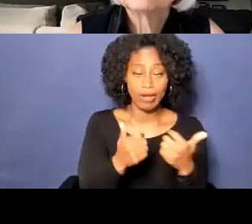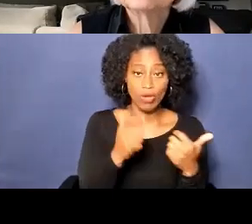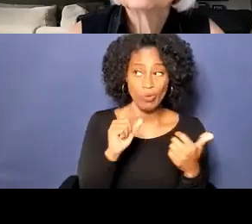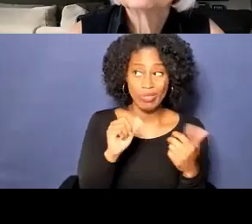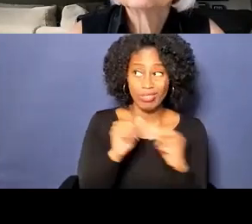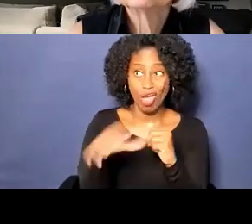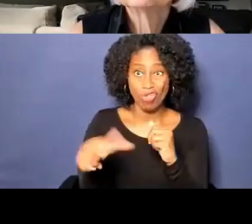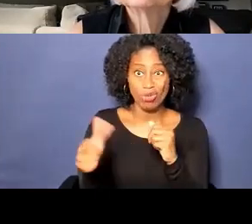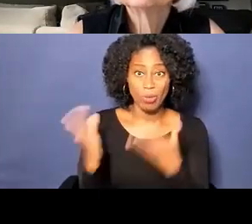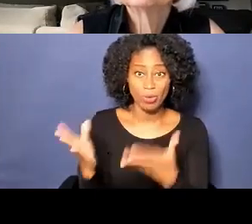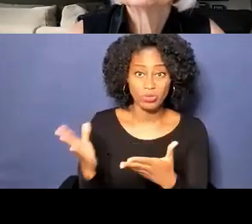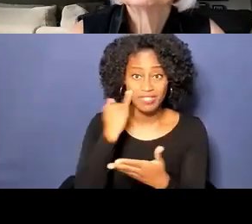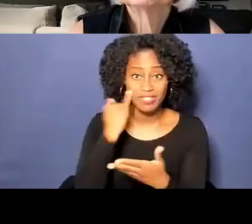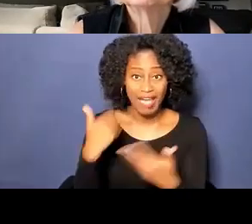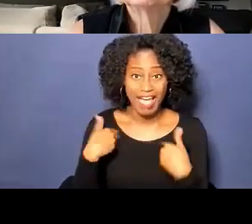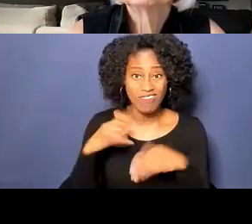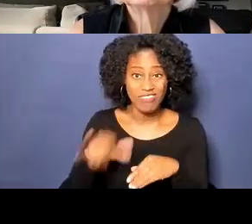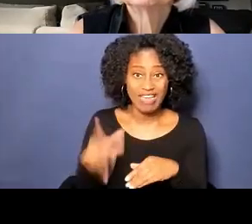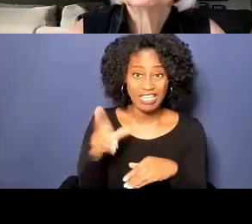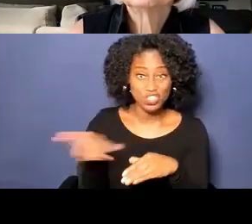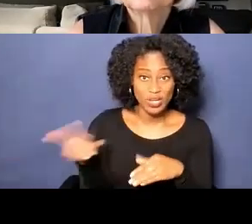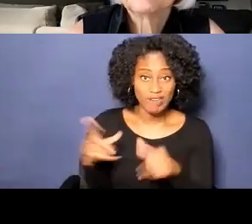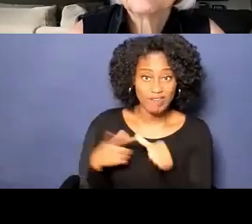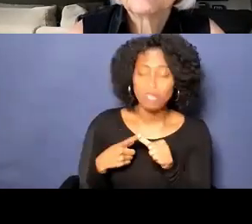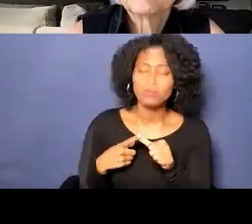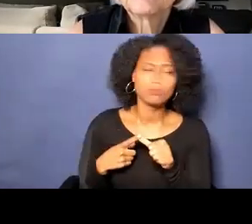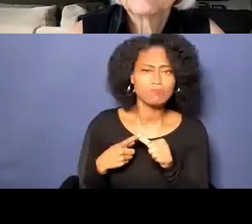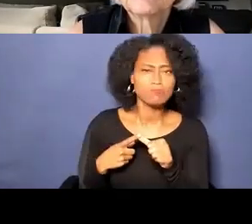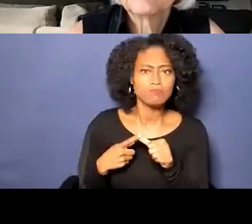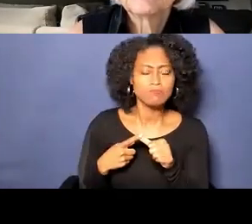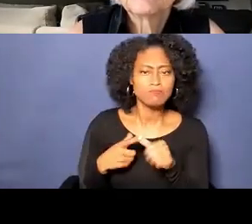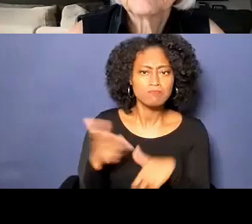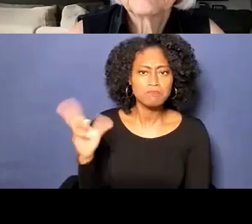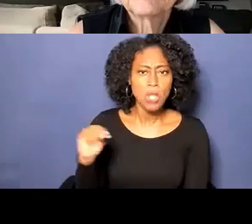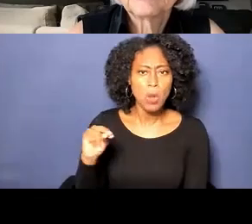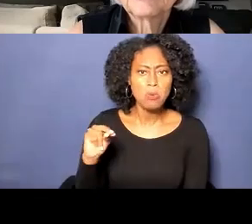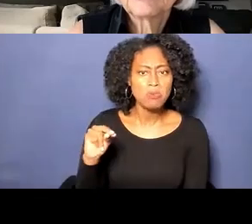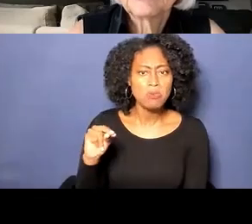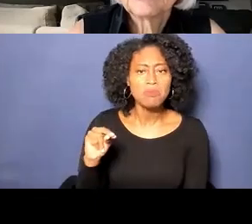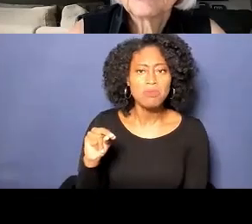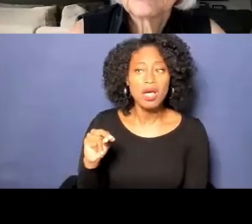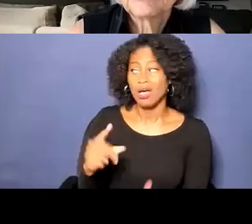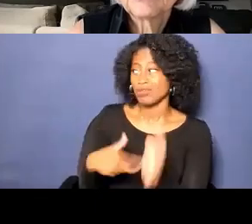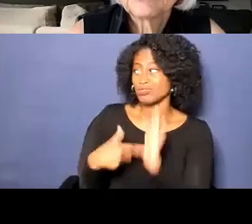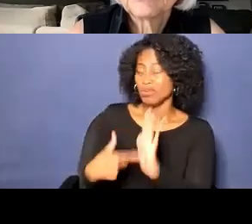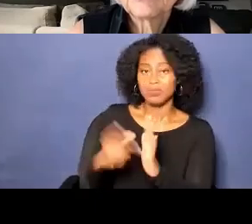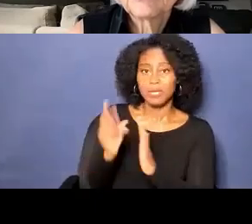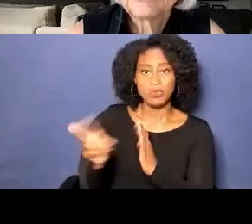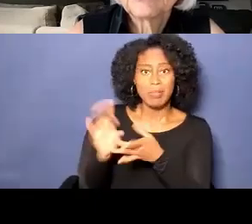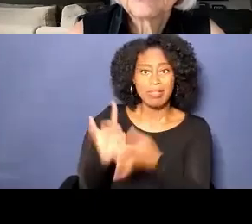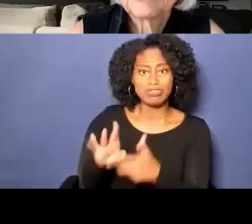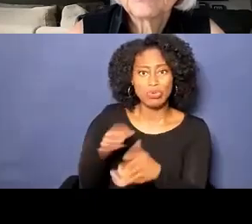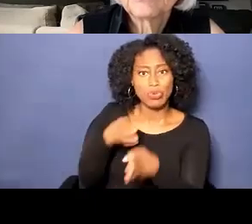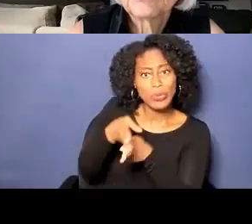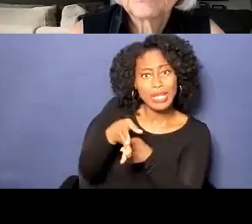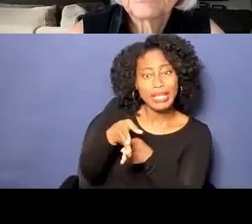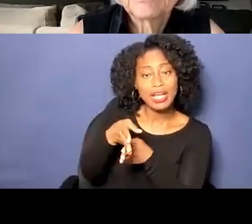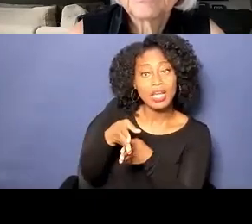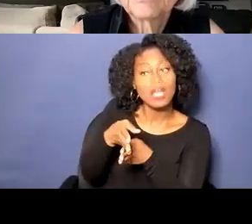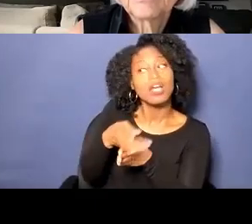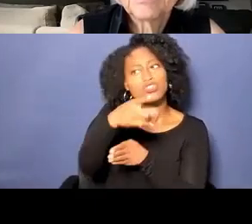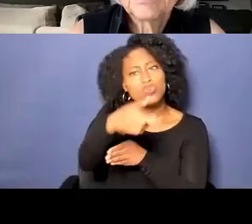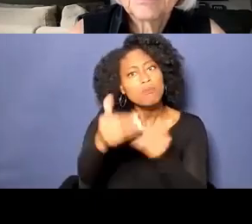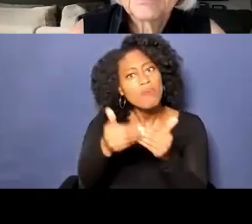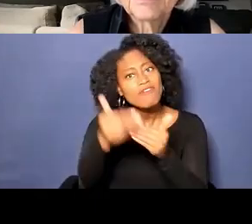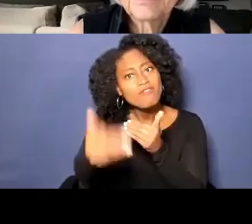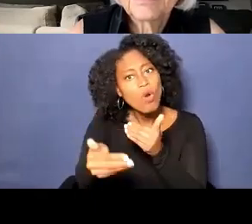answer is no. Showing some track record appropriate to career stage that you're moving forward,